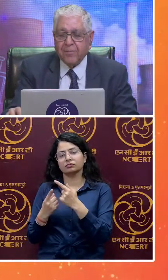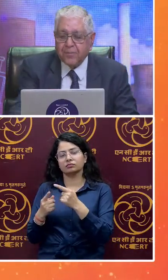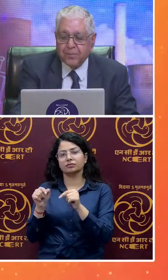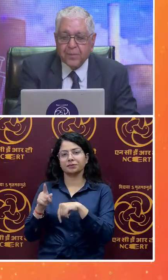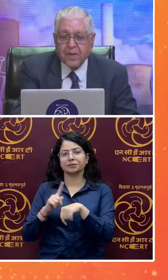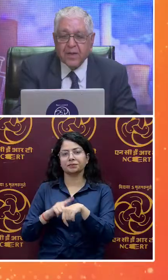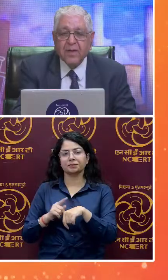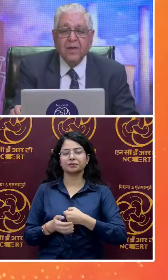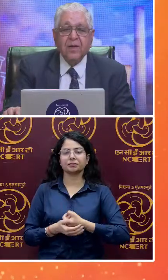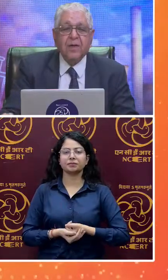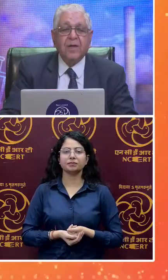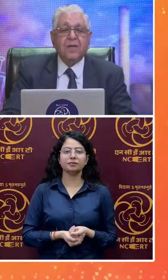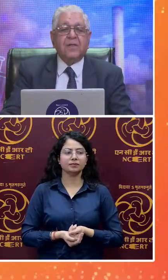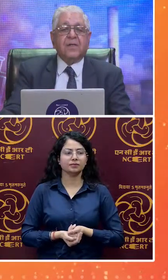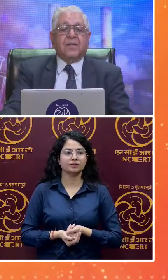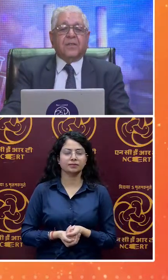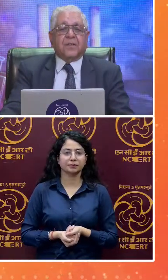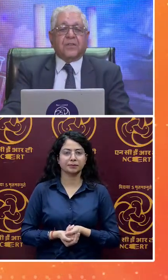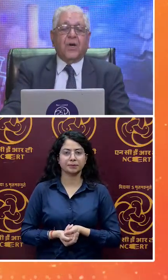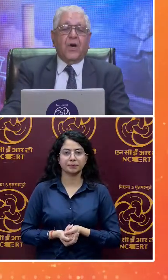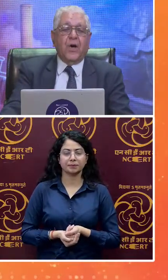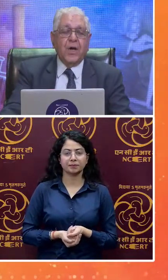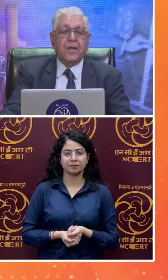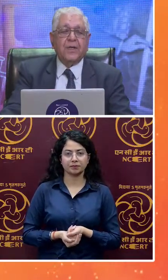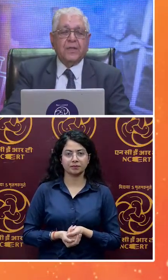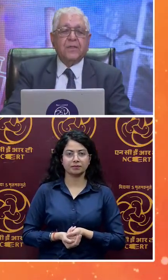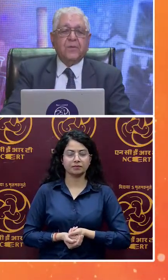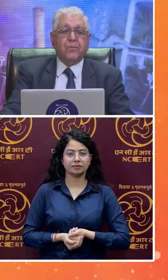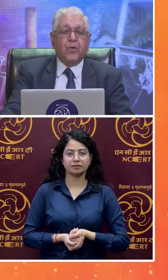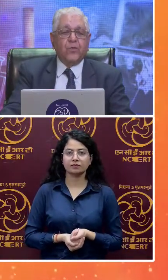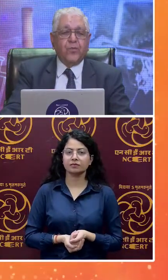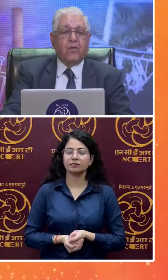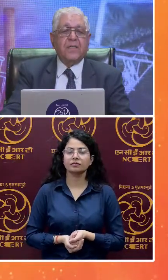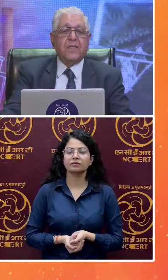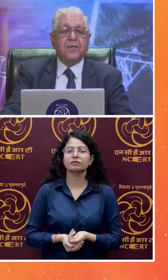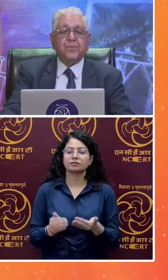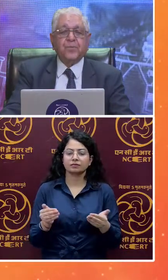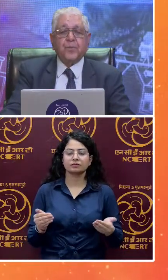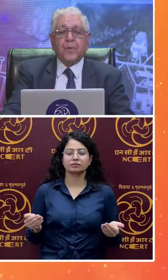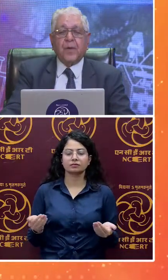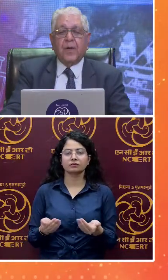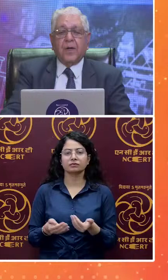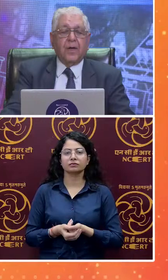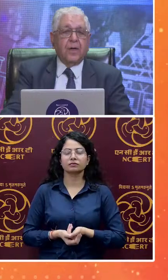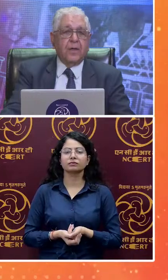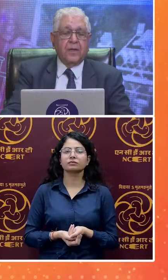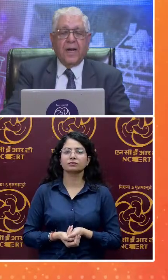that time. So, move forward.